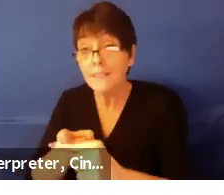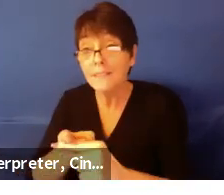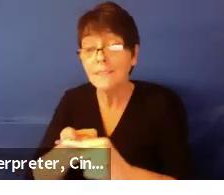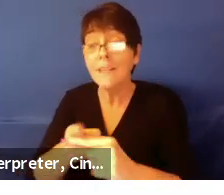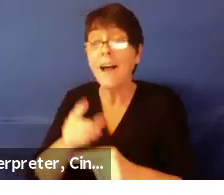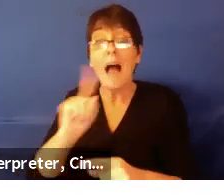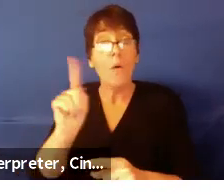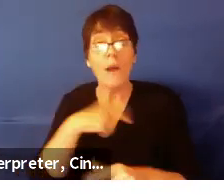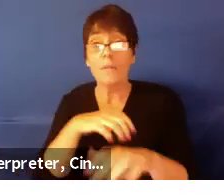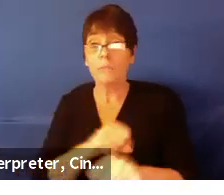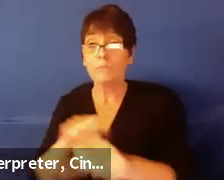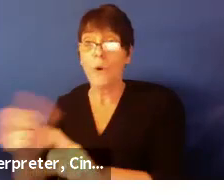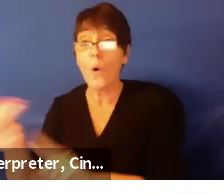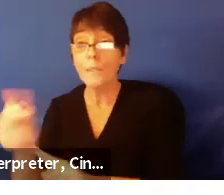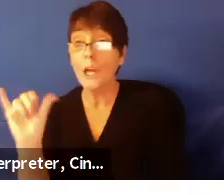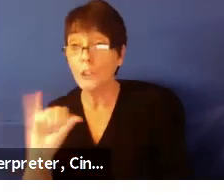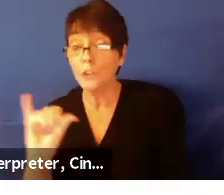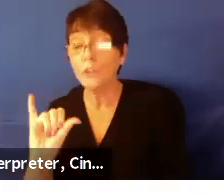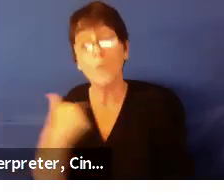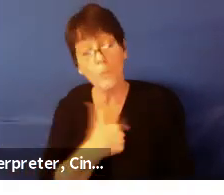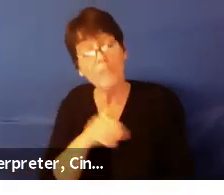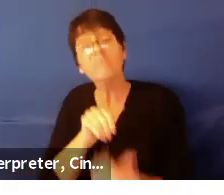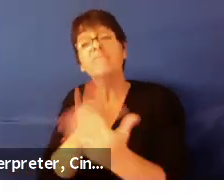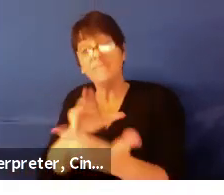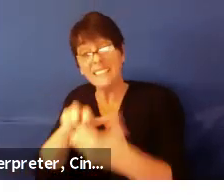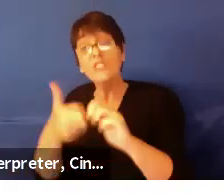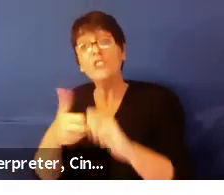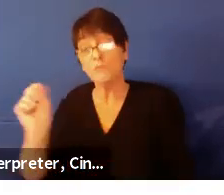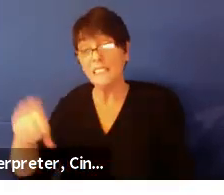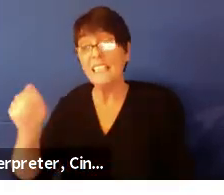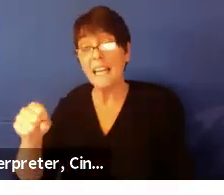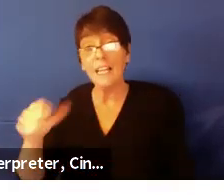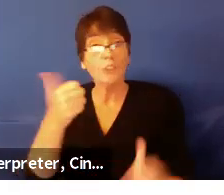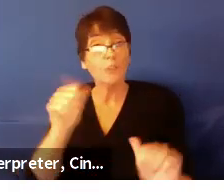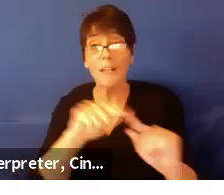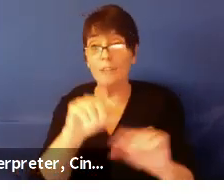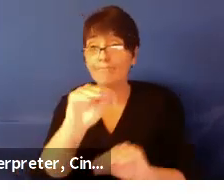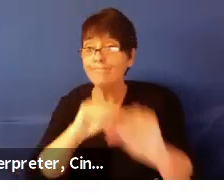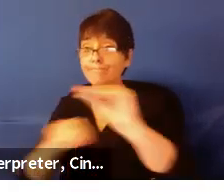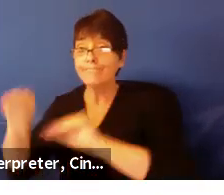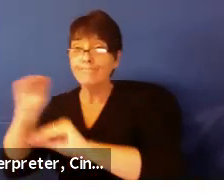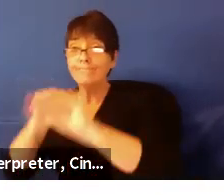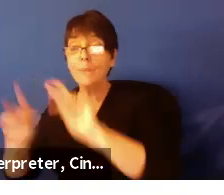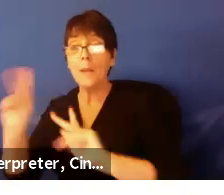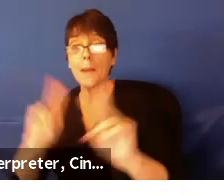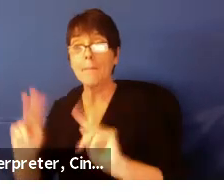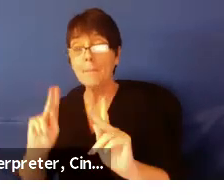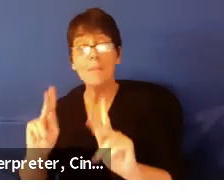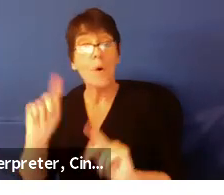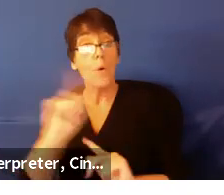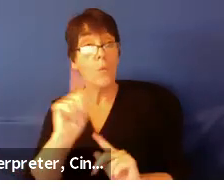ADA compliant rooms. So we have had issues moving people away from where the event